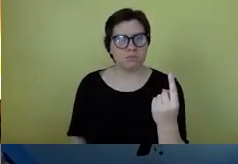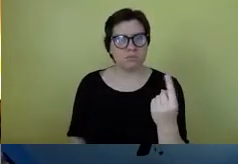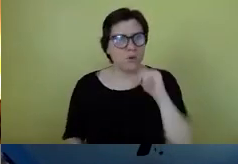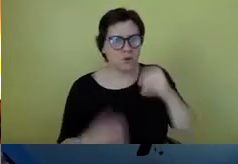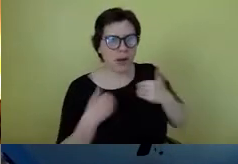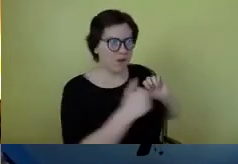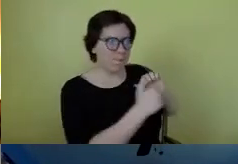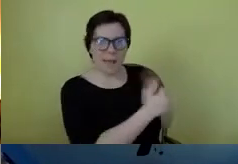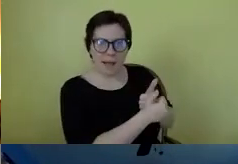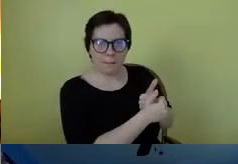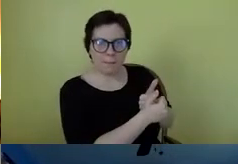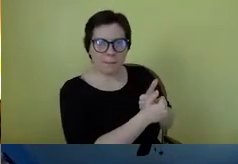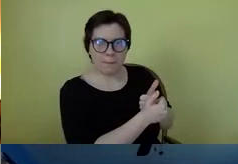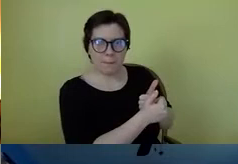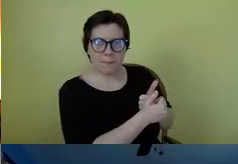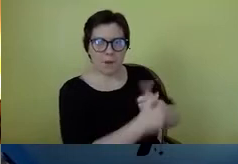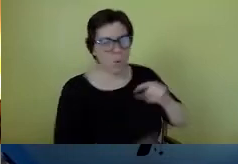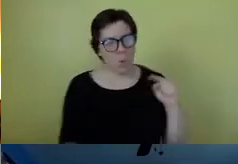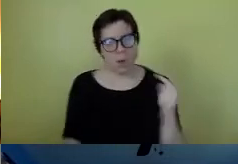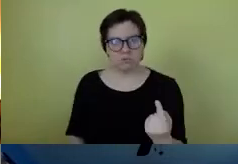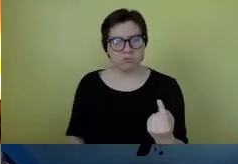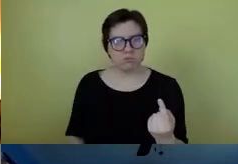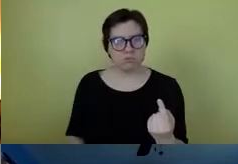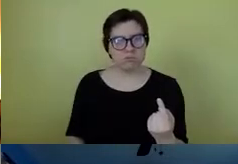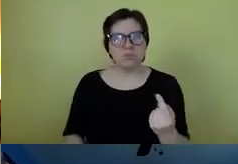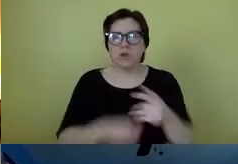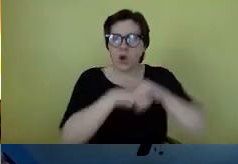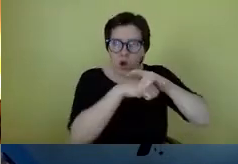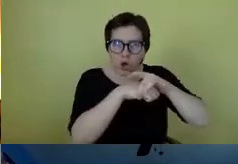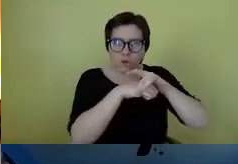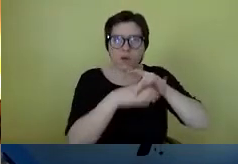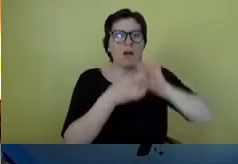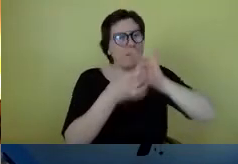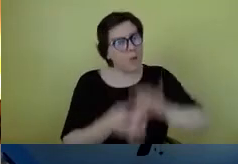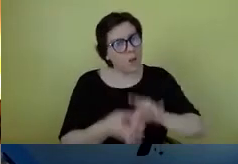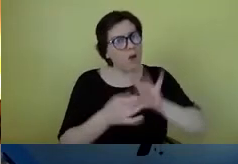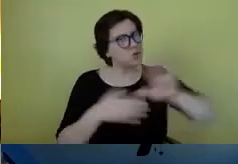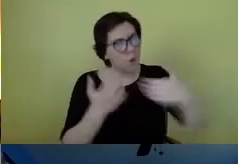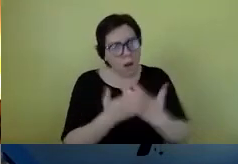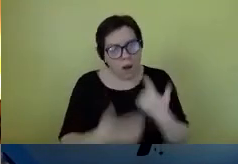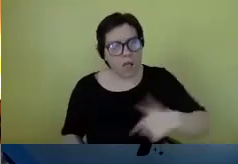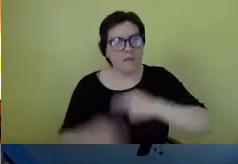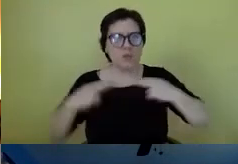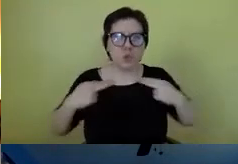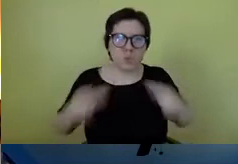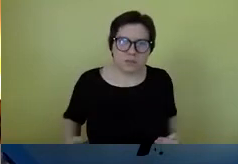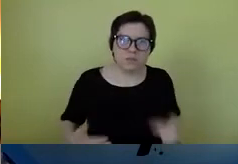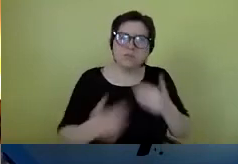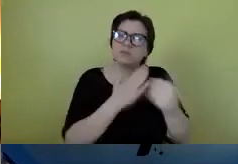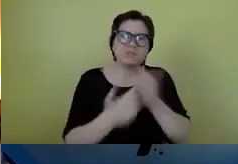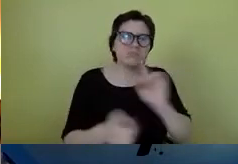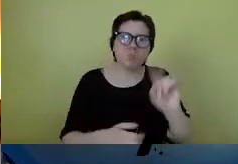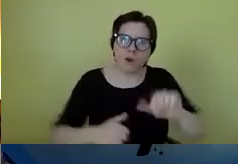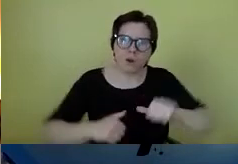backup plan. We have one earth. It belongs to all of us, no matter where we live, no